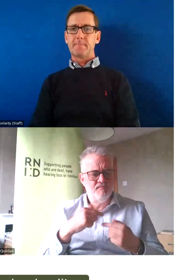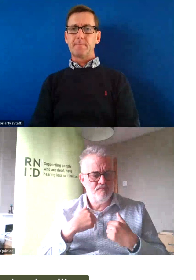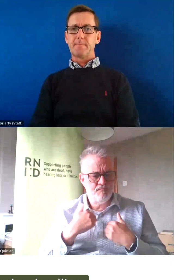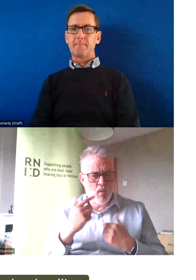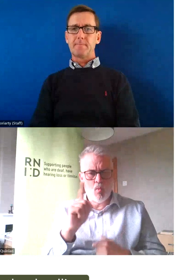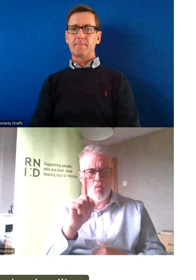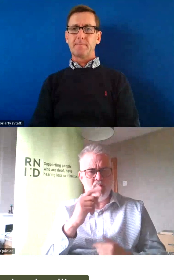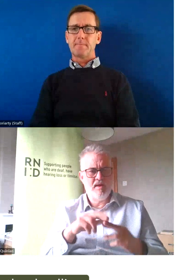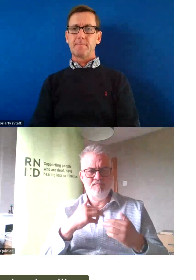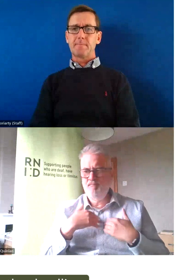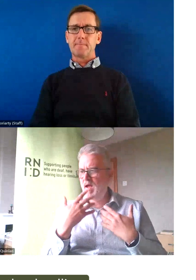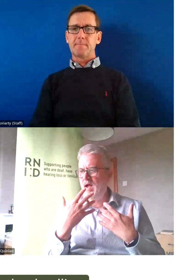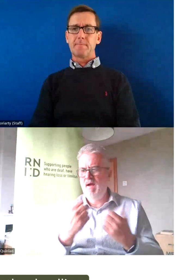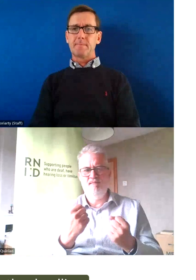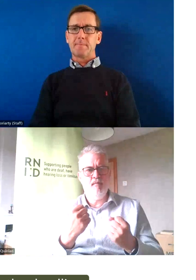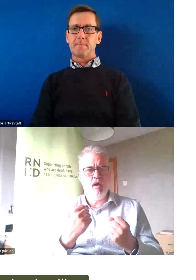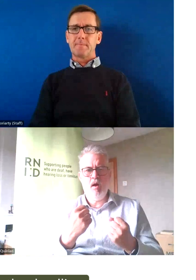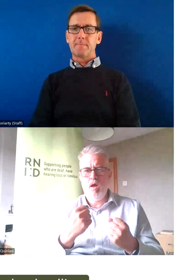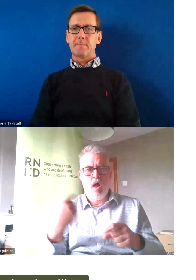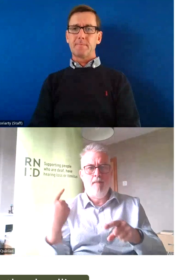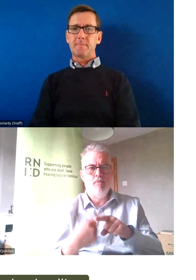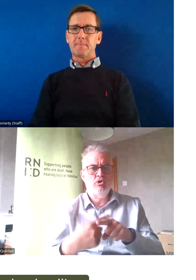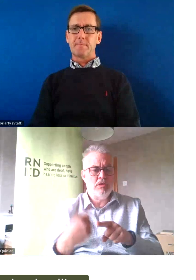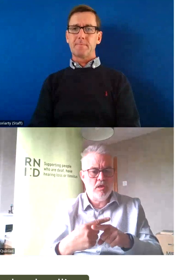That's good to know the deadline.